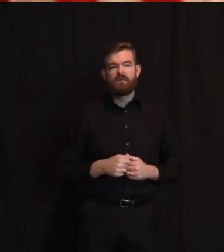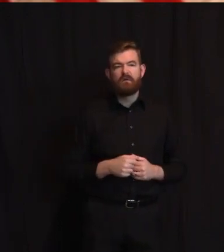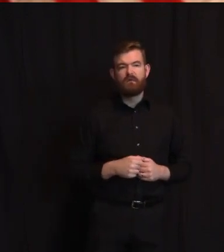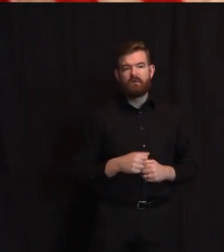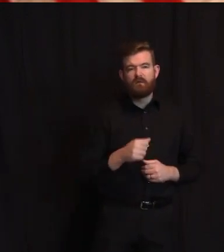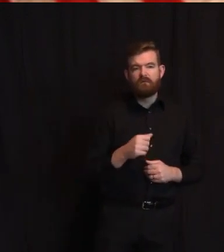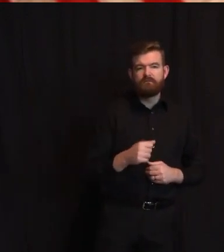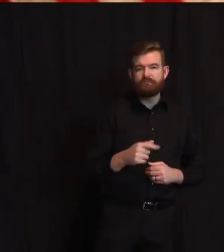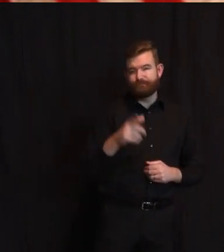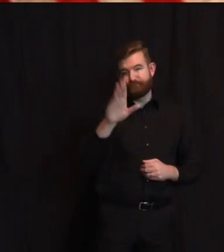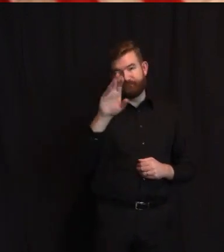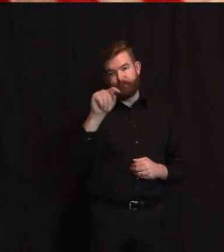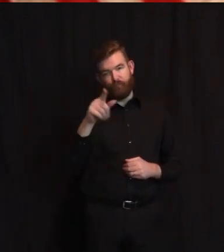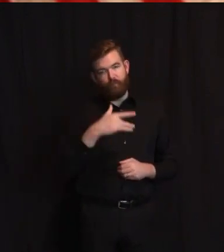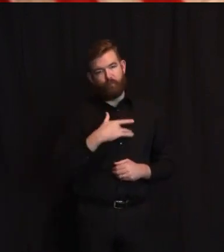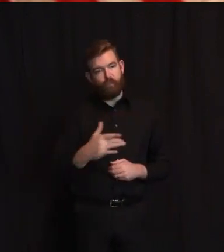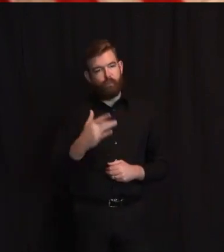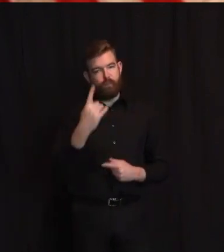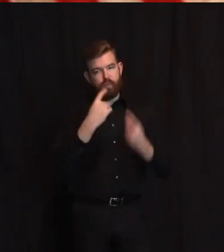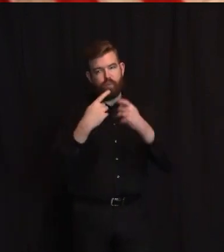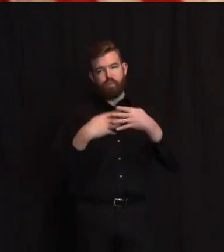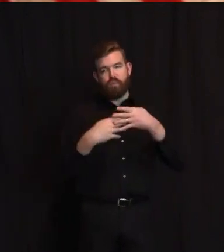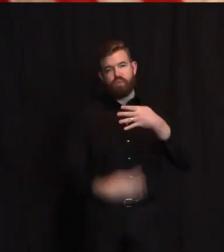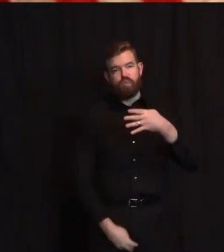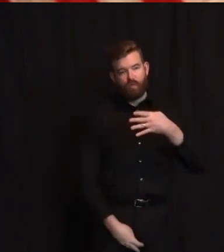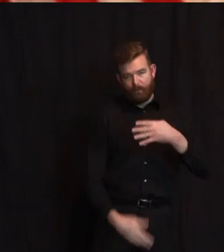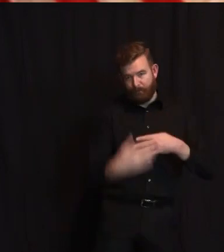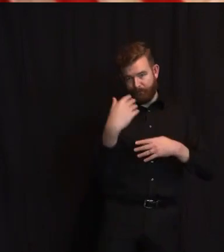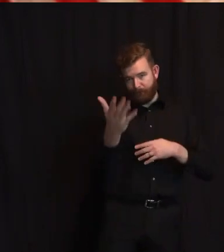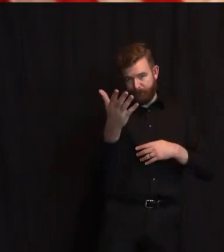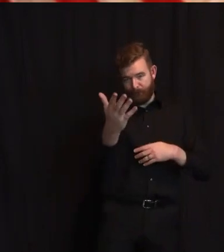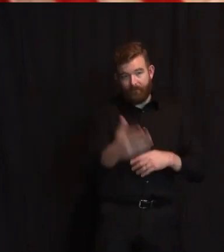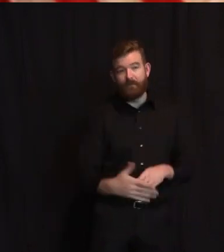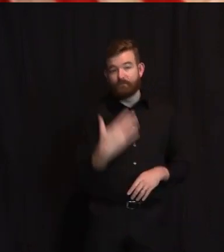sense as to how long we're here together. Brett, good afternoon. Good afternoon.